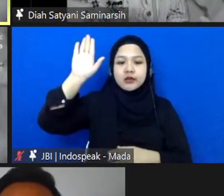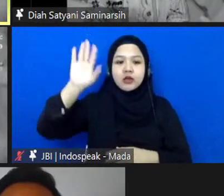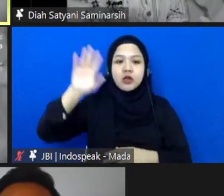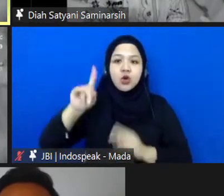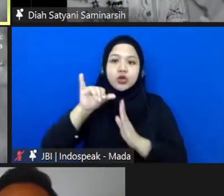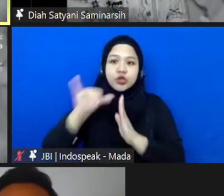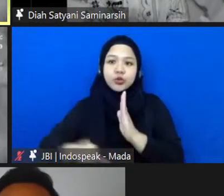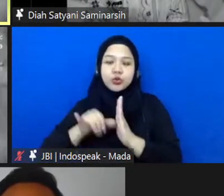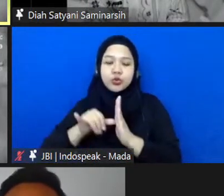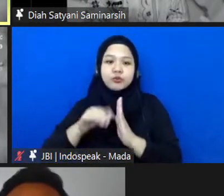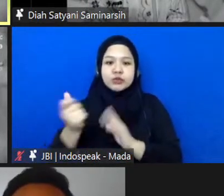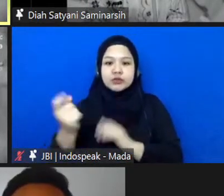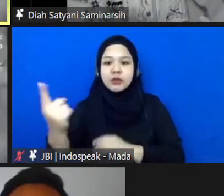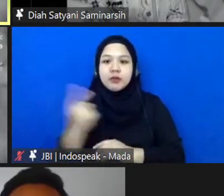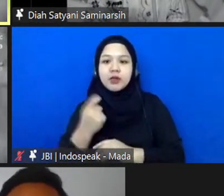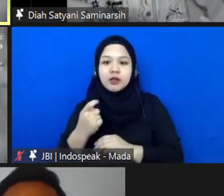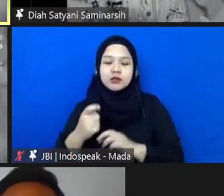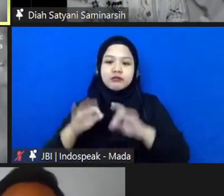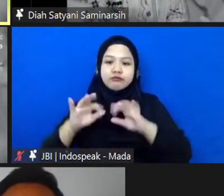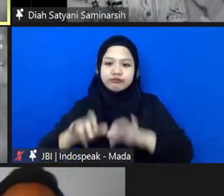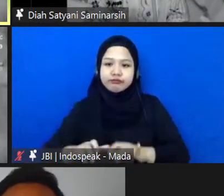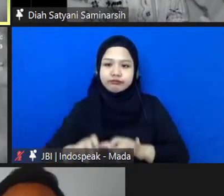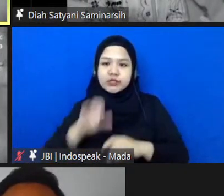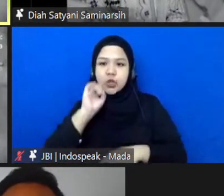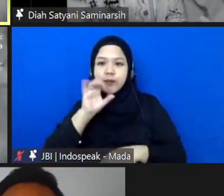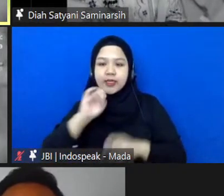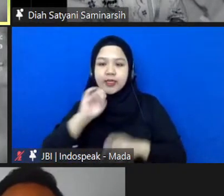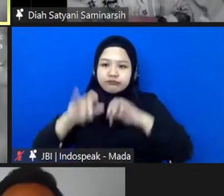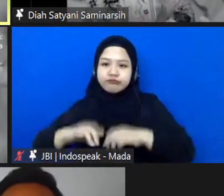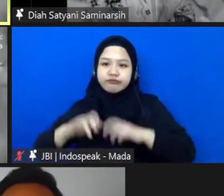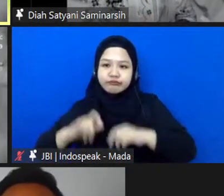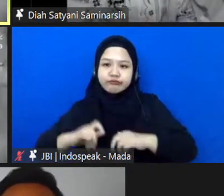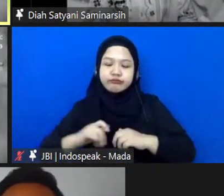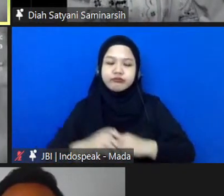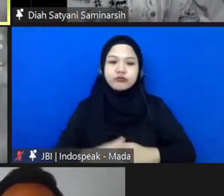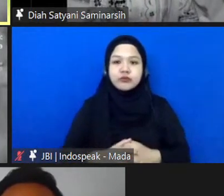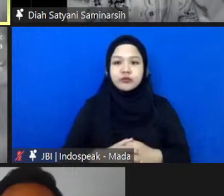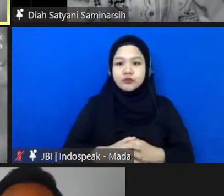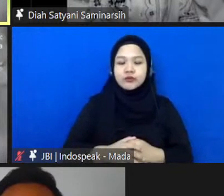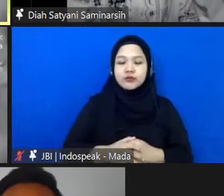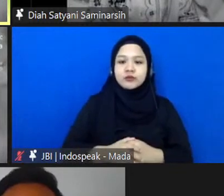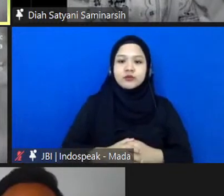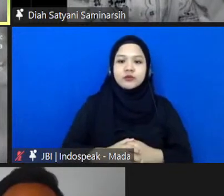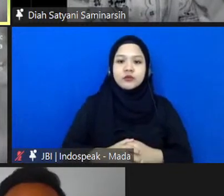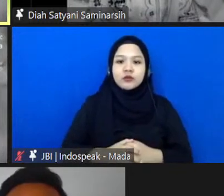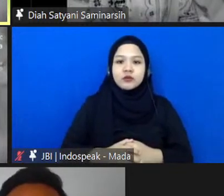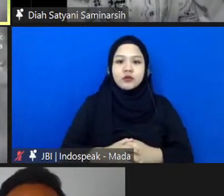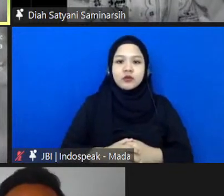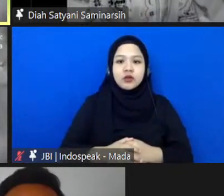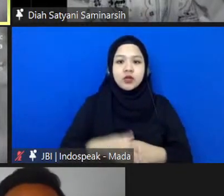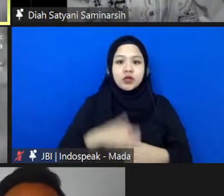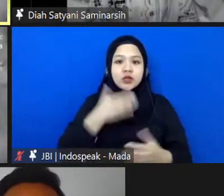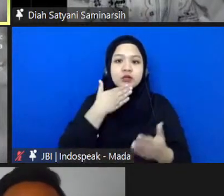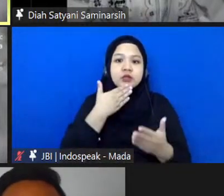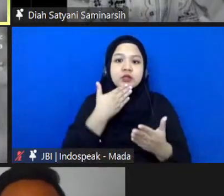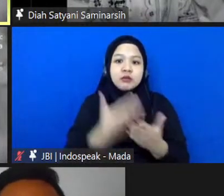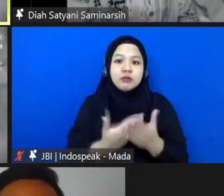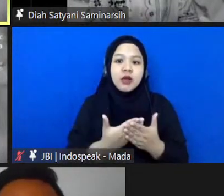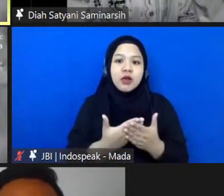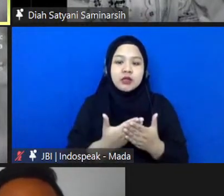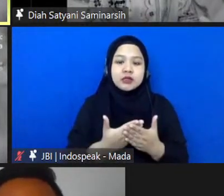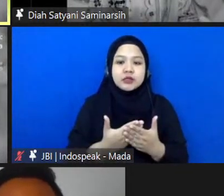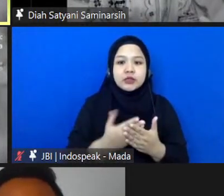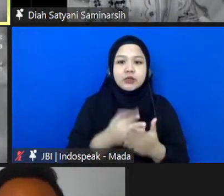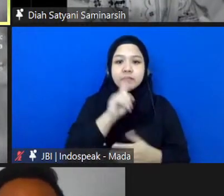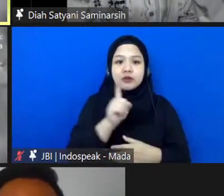can be done through writing your questions in the comment box. And we actually have a first round of questions. So thank you very much